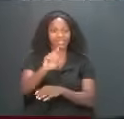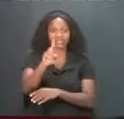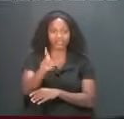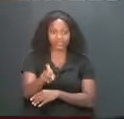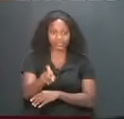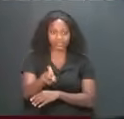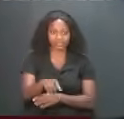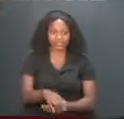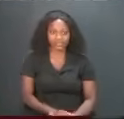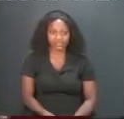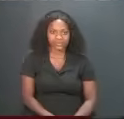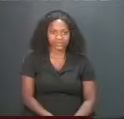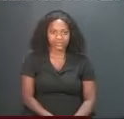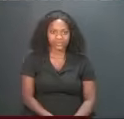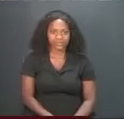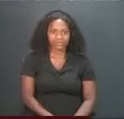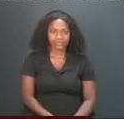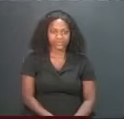Honorable members,